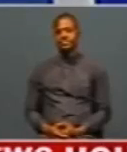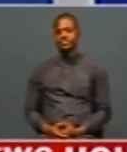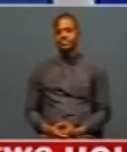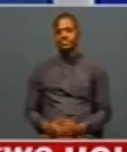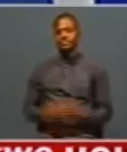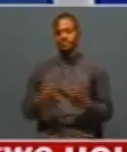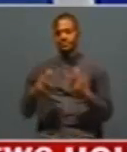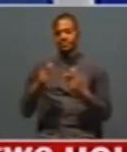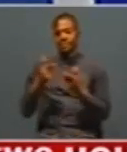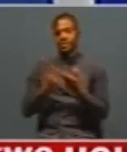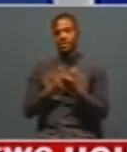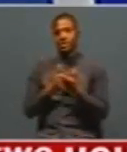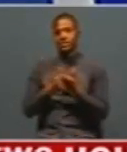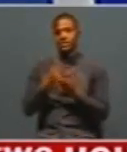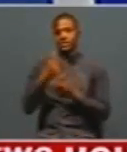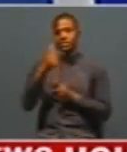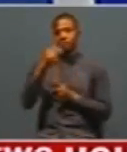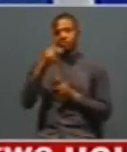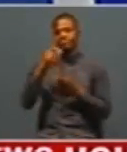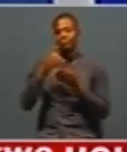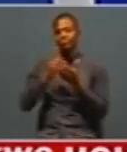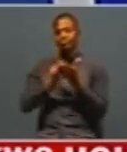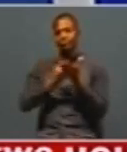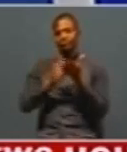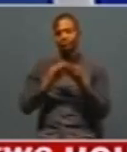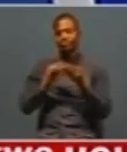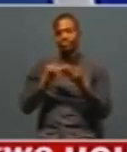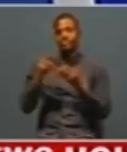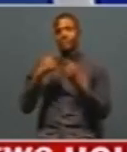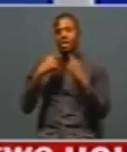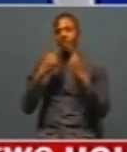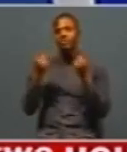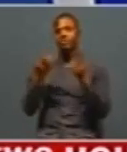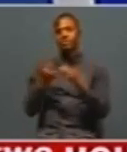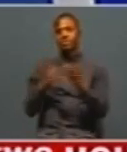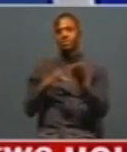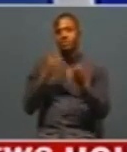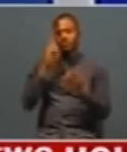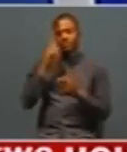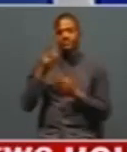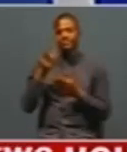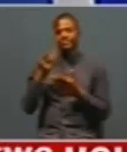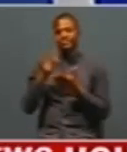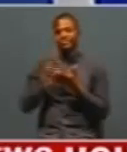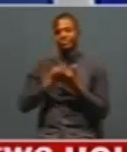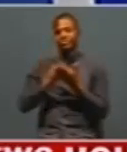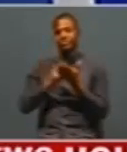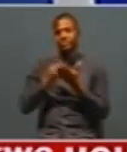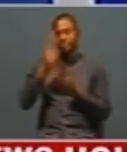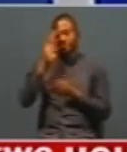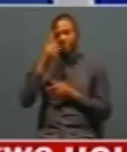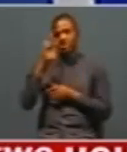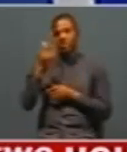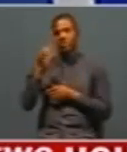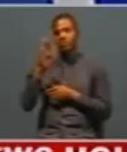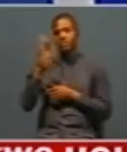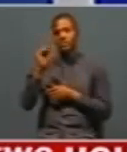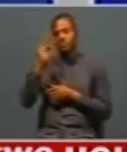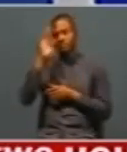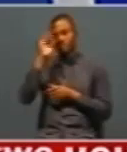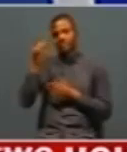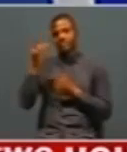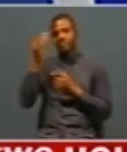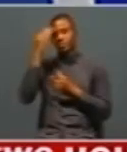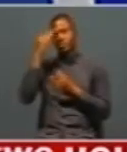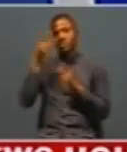Meanwhile, the Ghana Journalist Association, GJA, has announced the death of veteran journalist Mr. Gilbert Banko Kwame Owusu, popularly